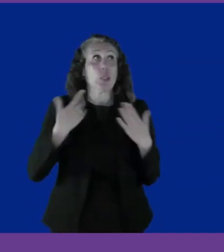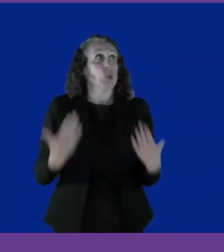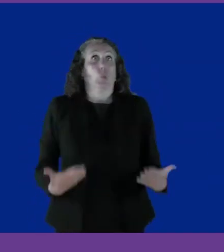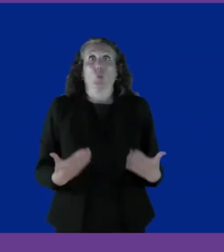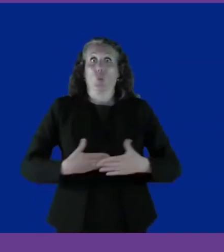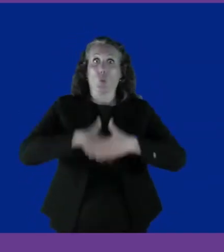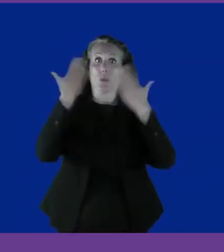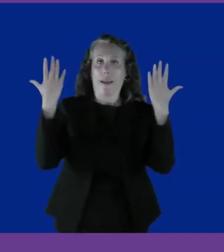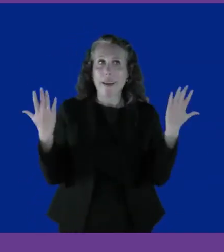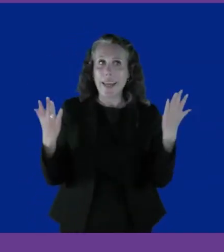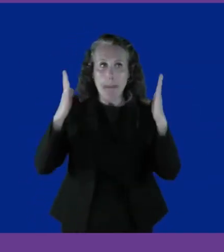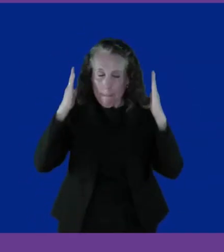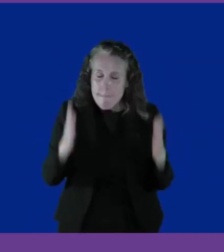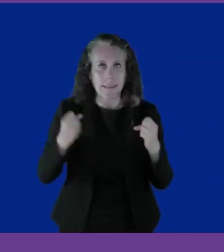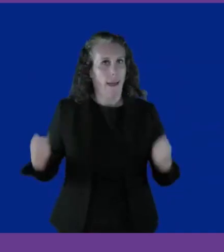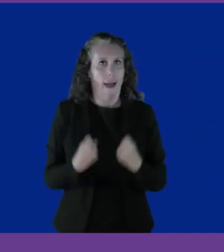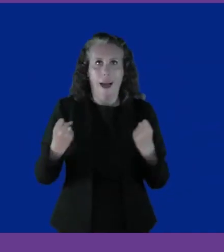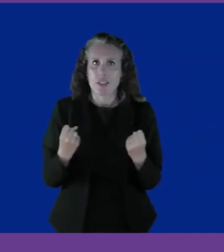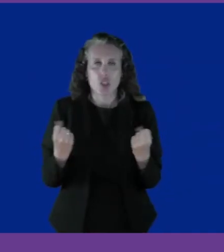also do about that.